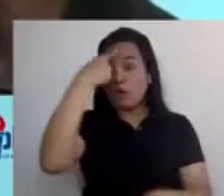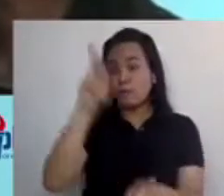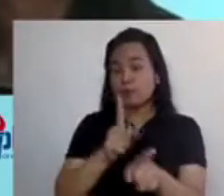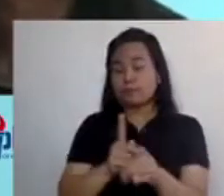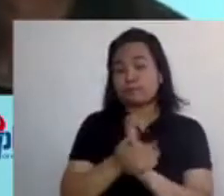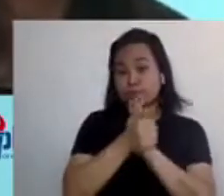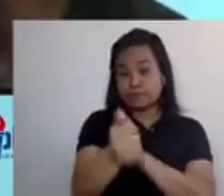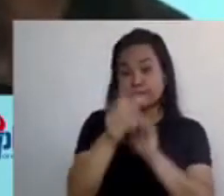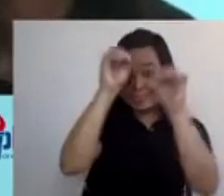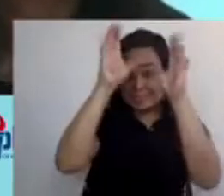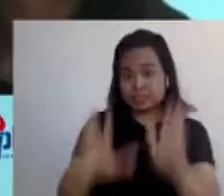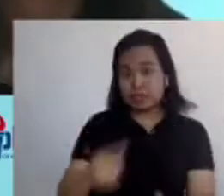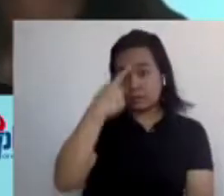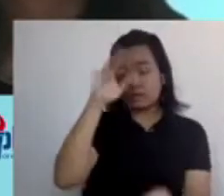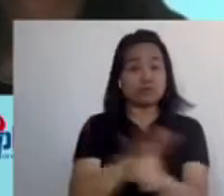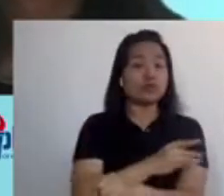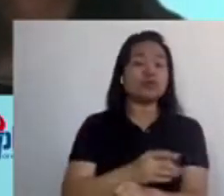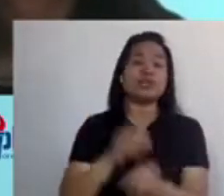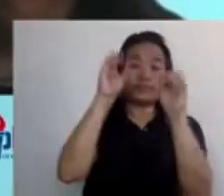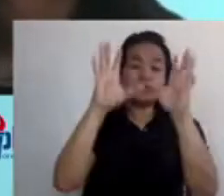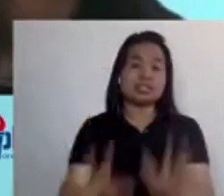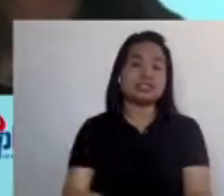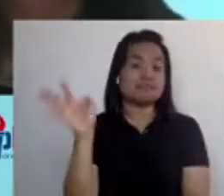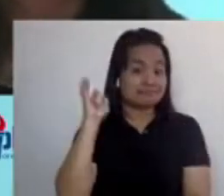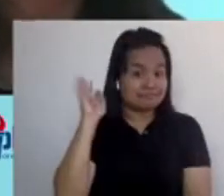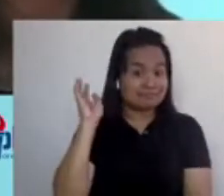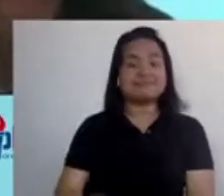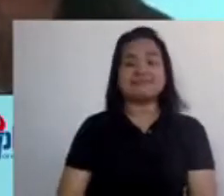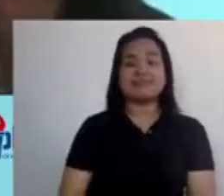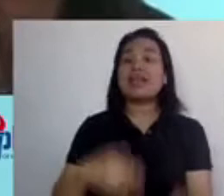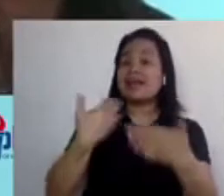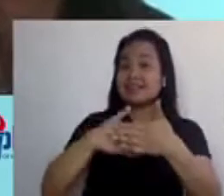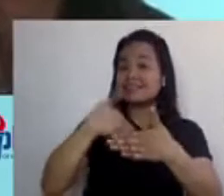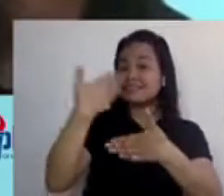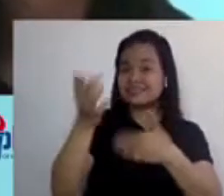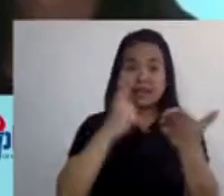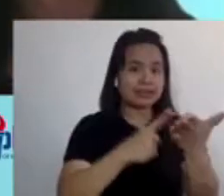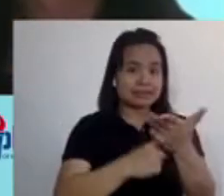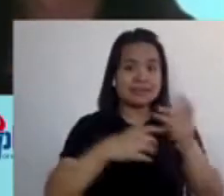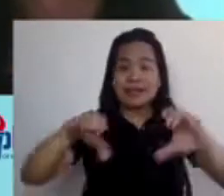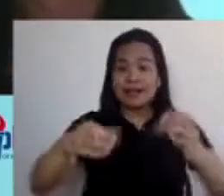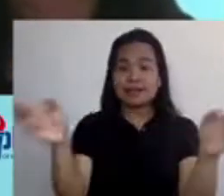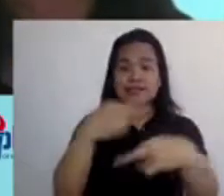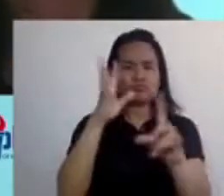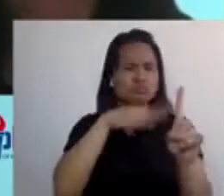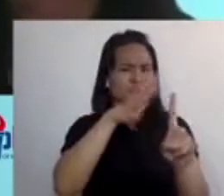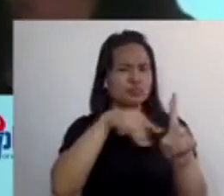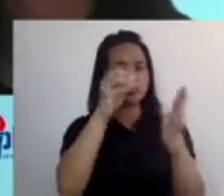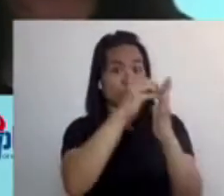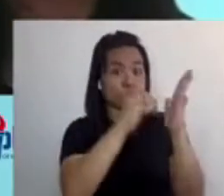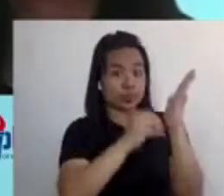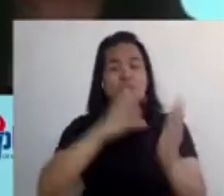teacher broadcasters. Next, we will now discuss the classroom observable indicators or COIs for our